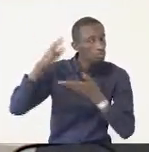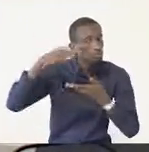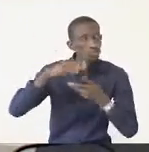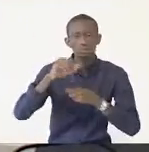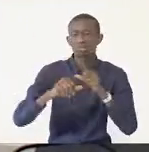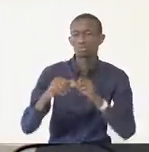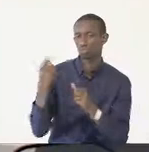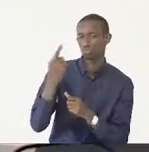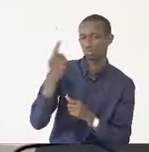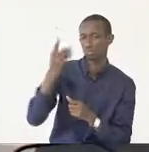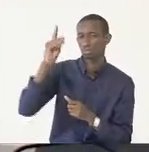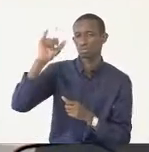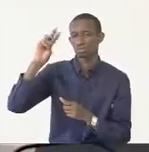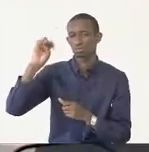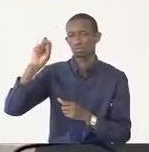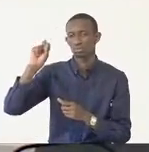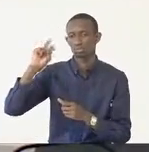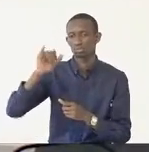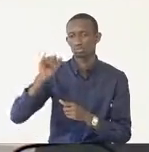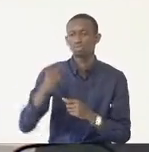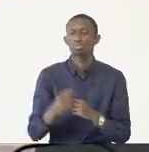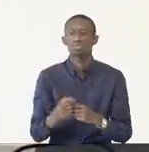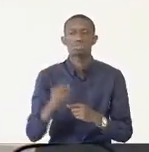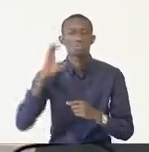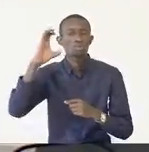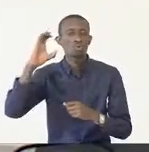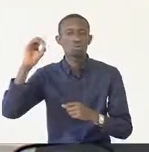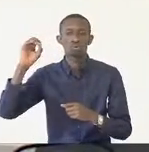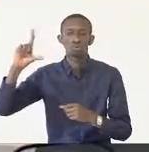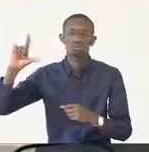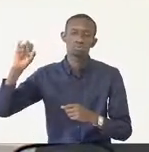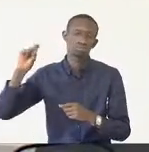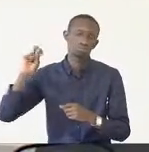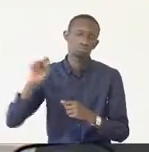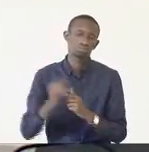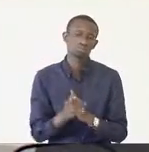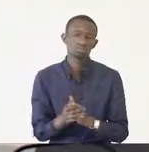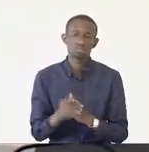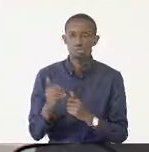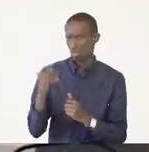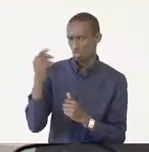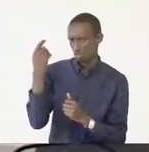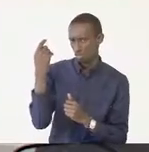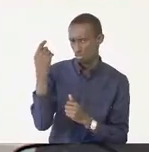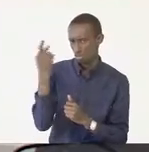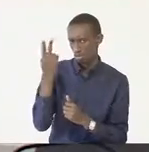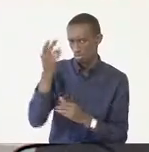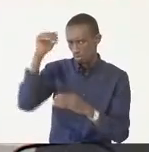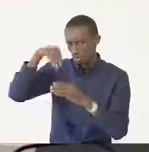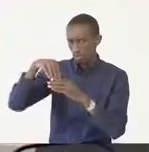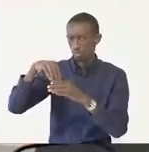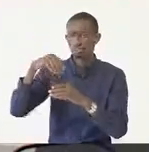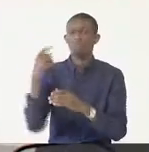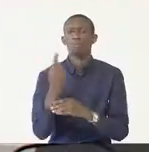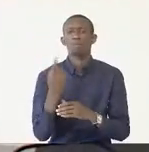one-dimension collision. So it means that it is a collision into one dimension. But today, it is